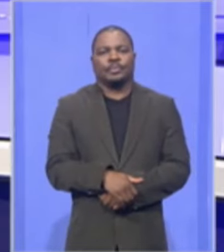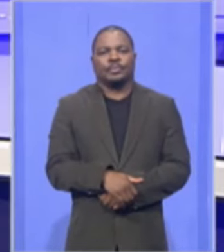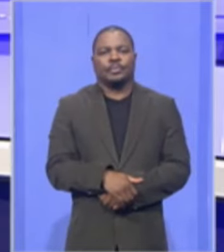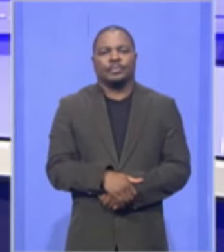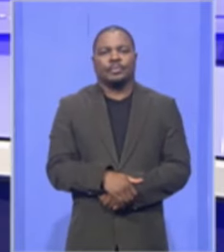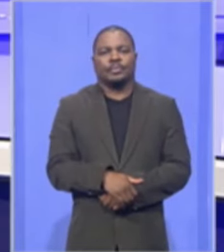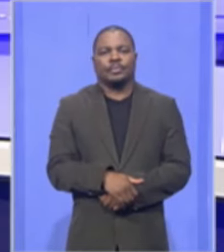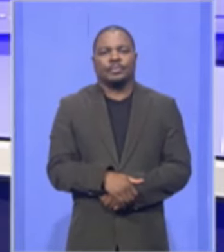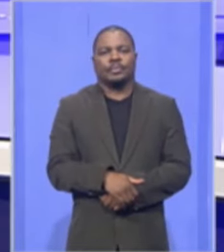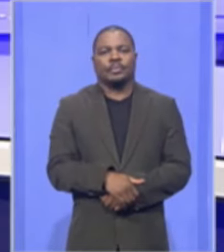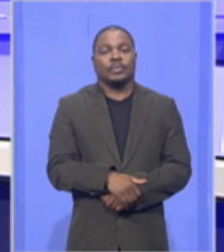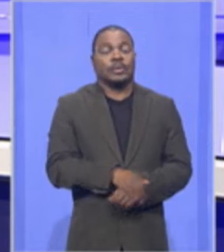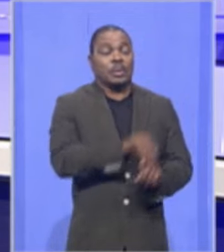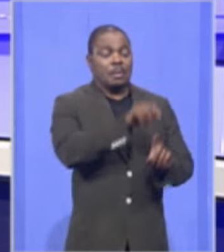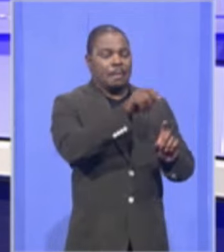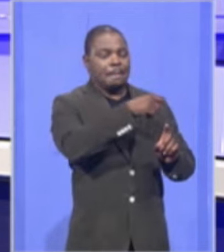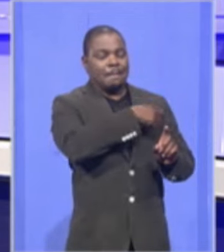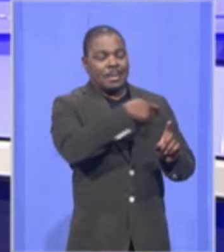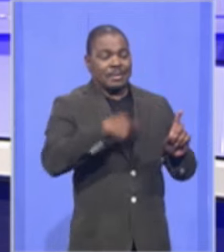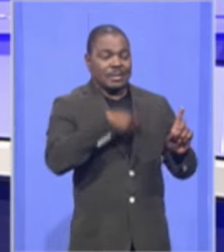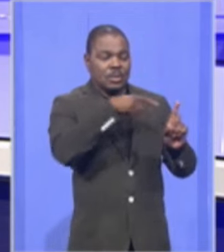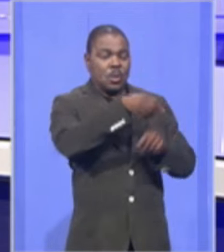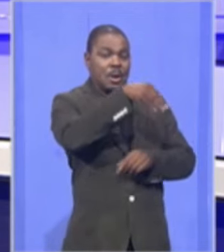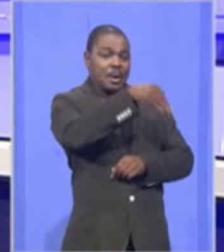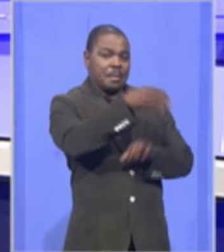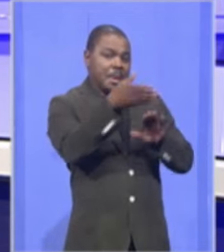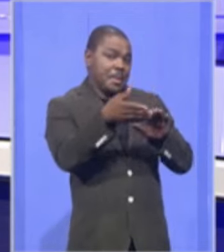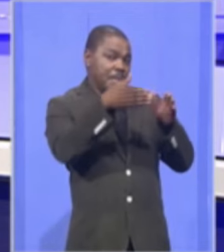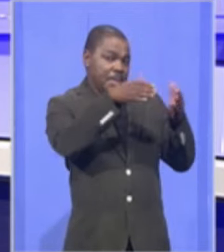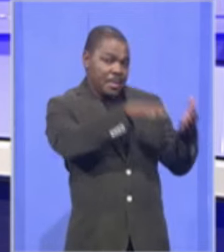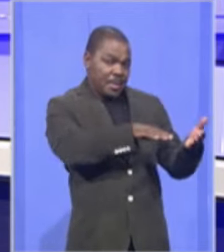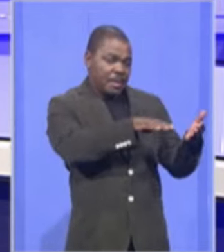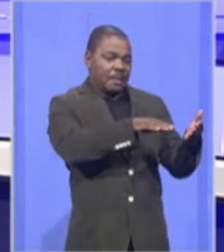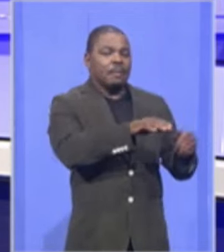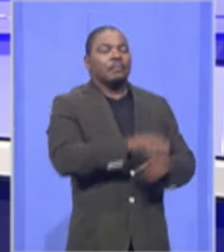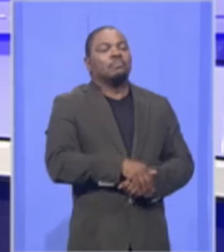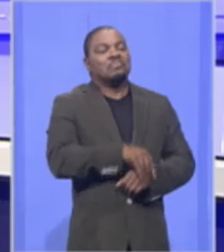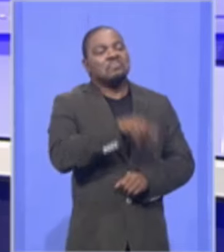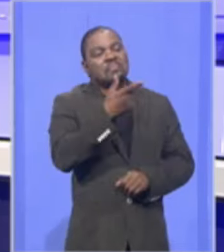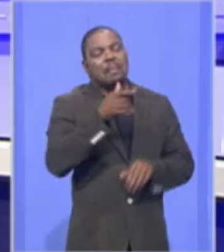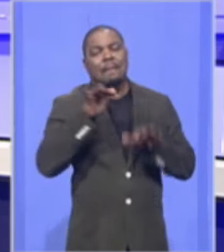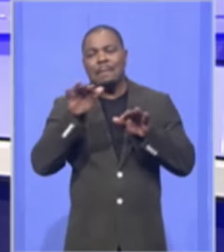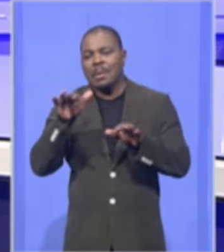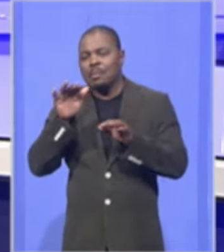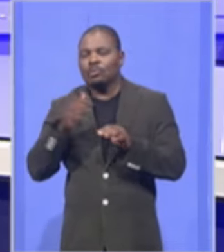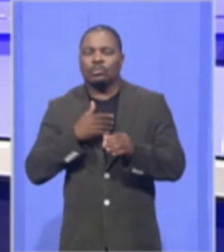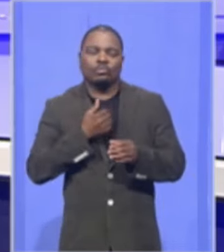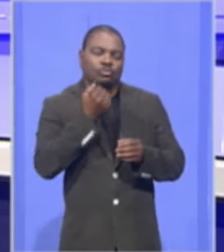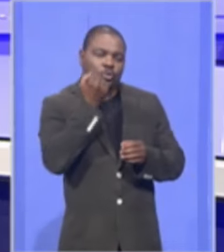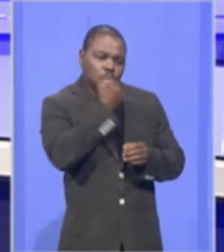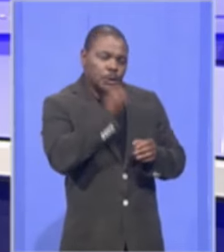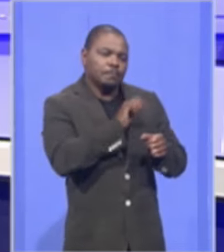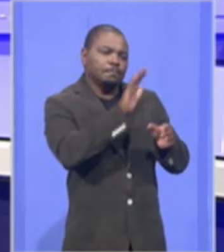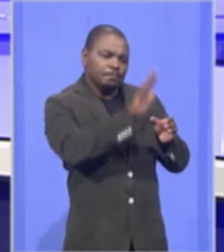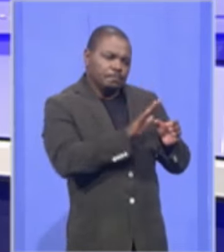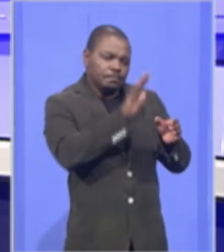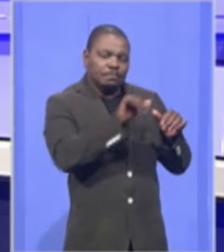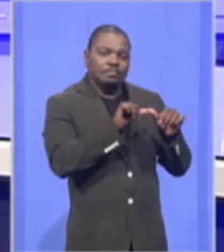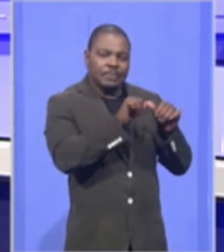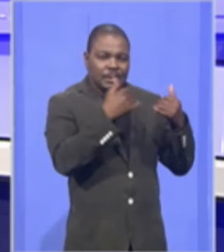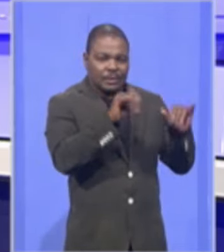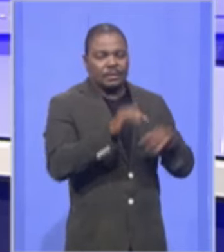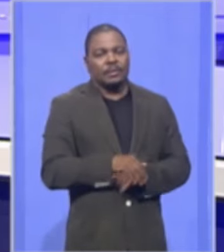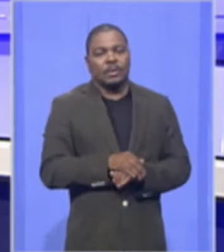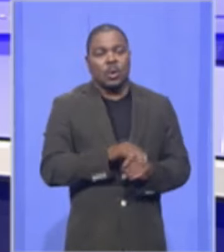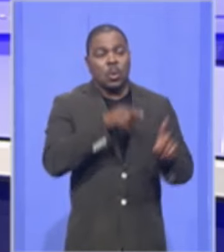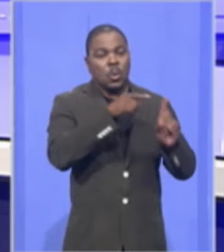Melaetsa ya matshidiso e tsweletse go thologela morago ga go tlhokafala ga mopresidente wa maloba ngaka Sam Nujoma.